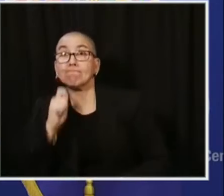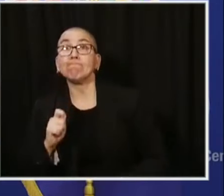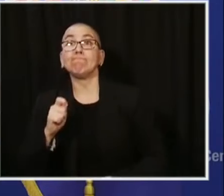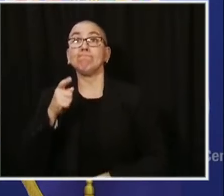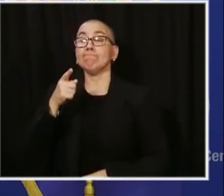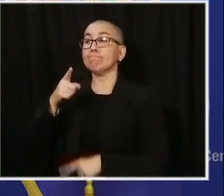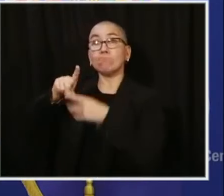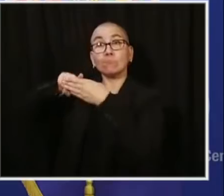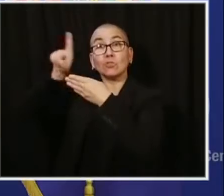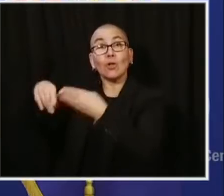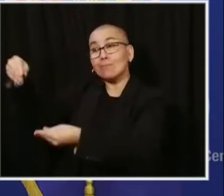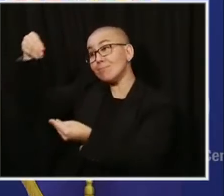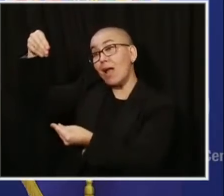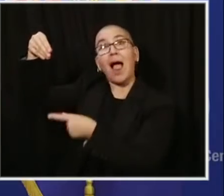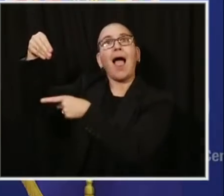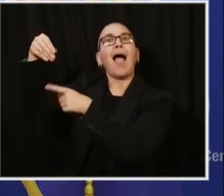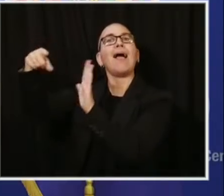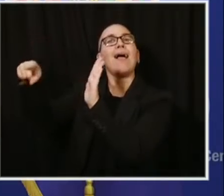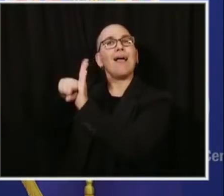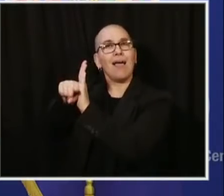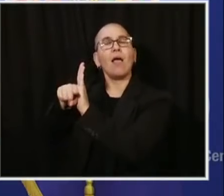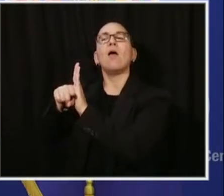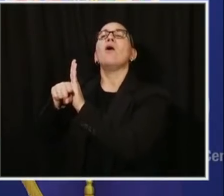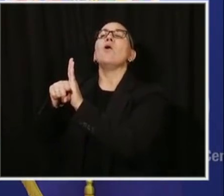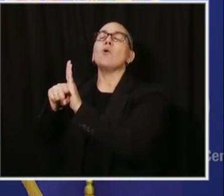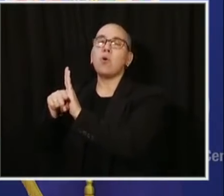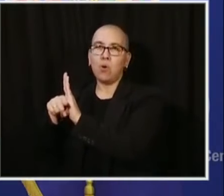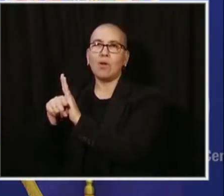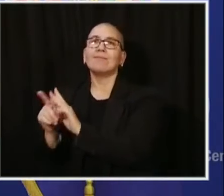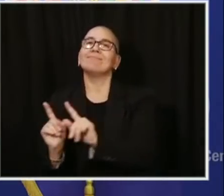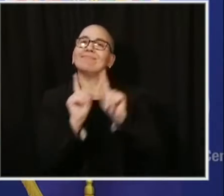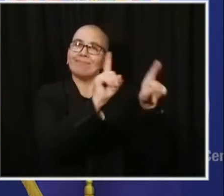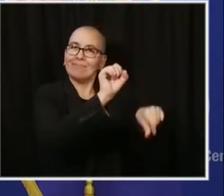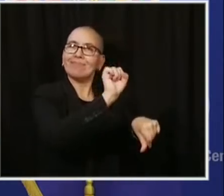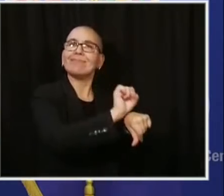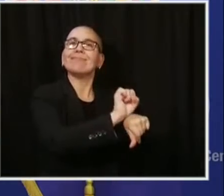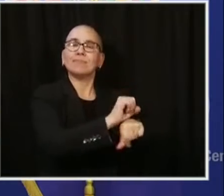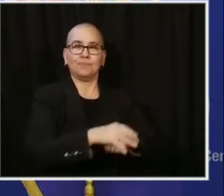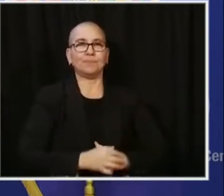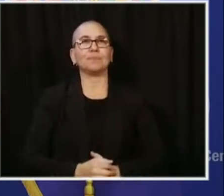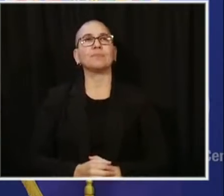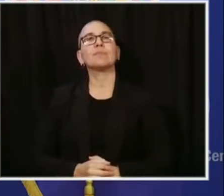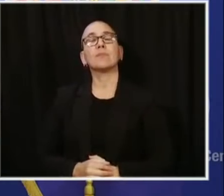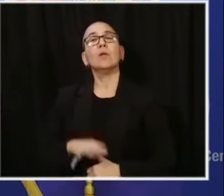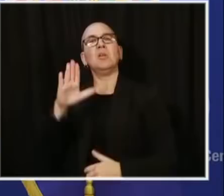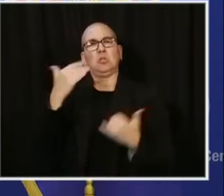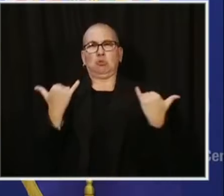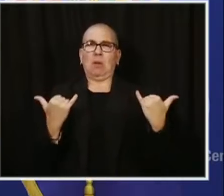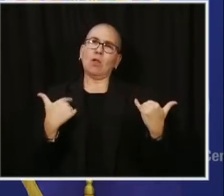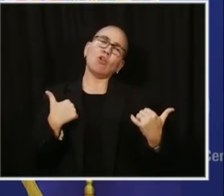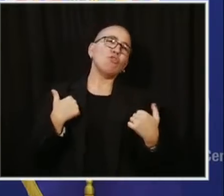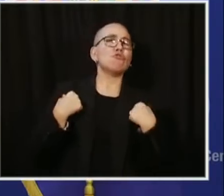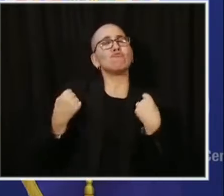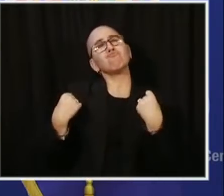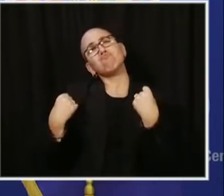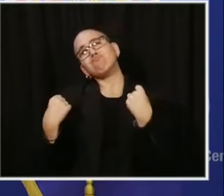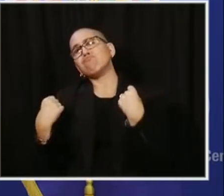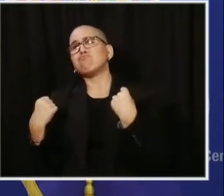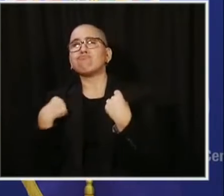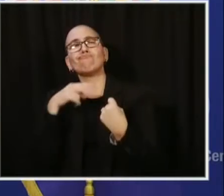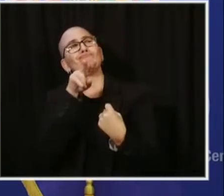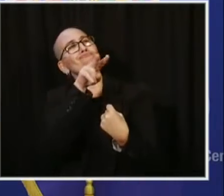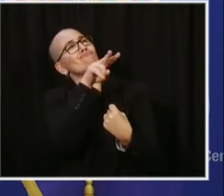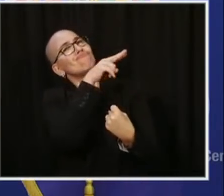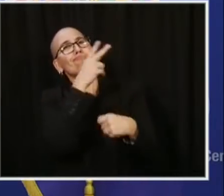despite that exposure. You know, today I was on my way over here. I passed by, as I do every morning, the sign outside our hospital. It's the SEIU put